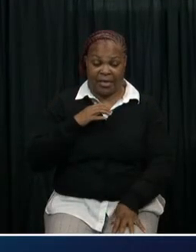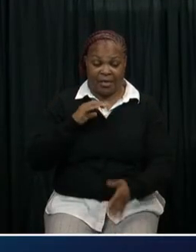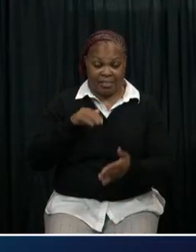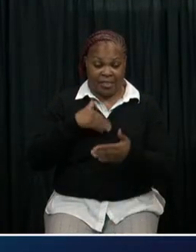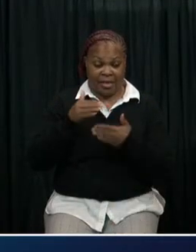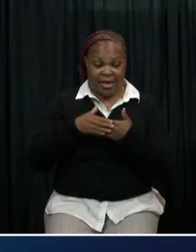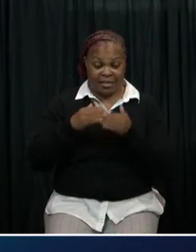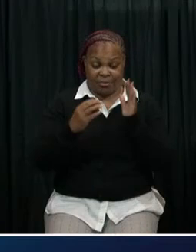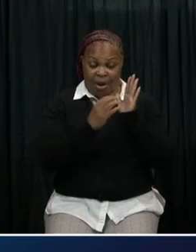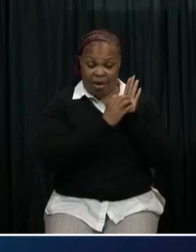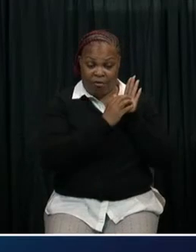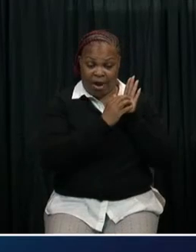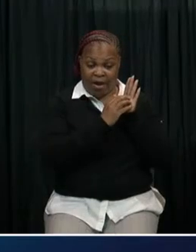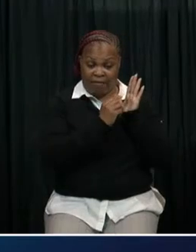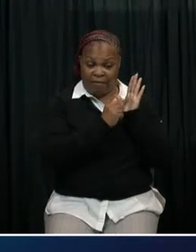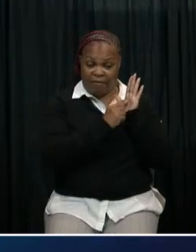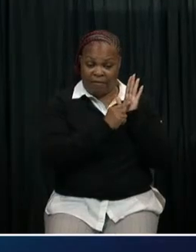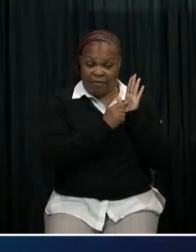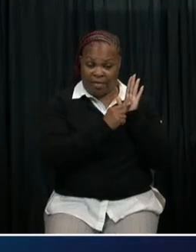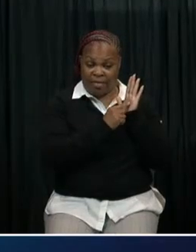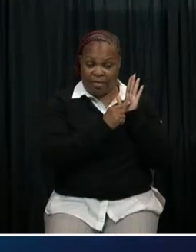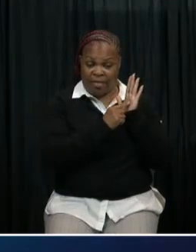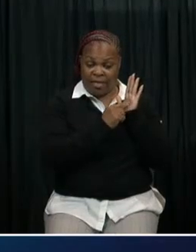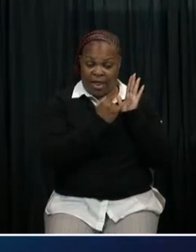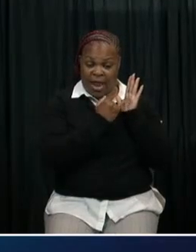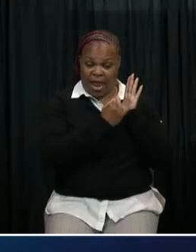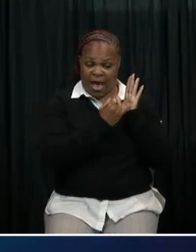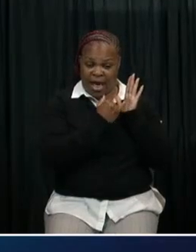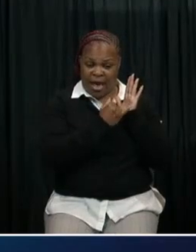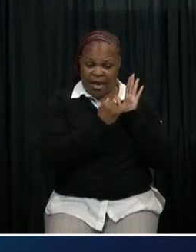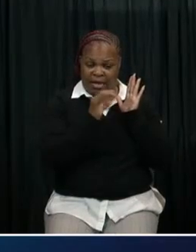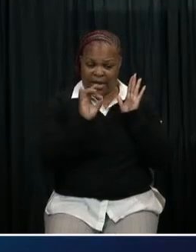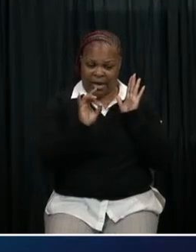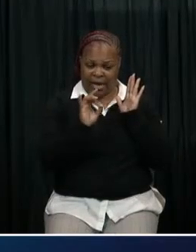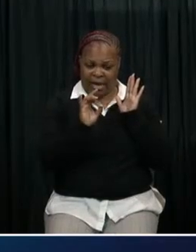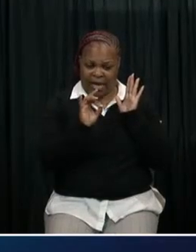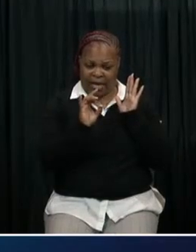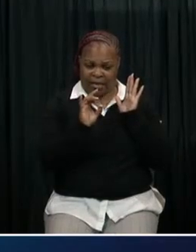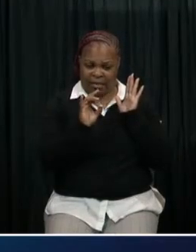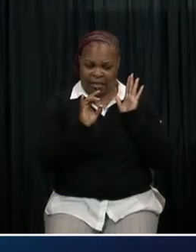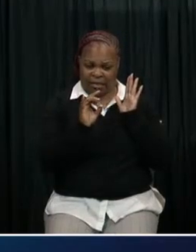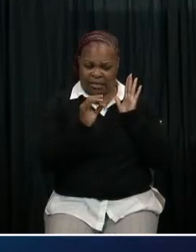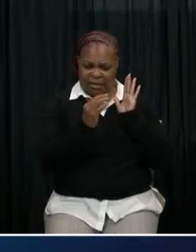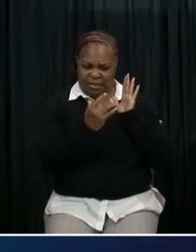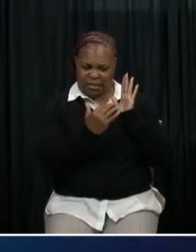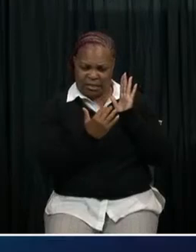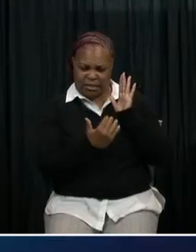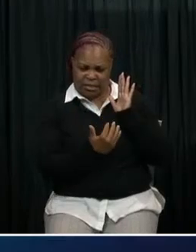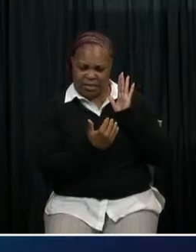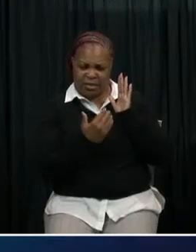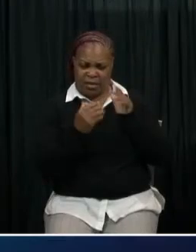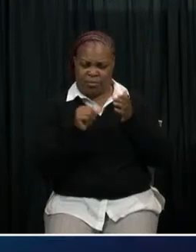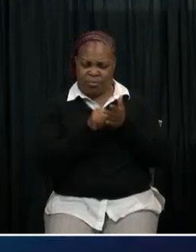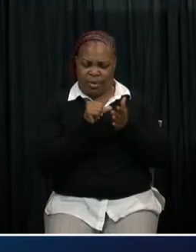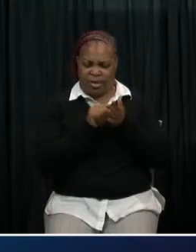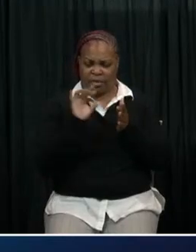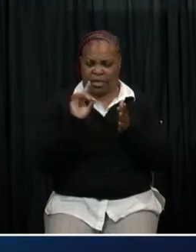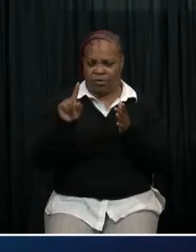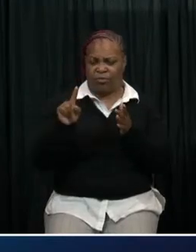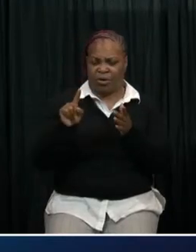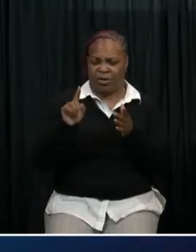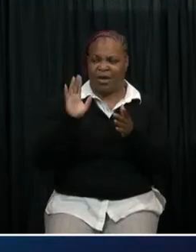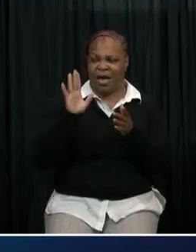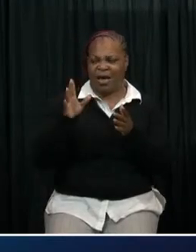next paragraph. That's lines 8 and onwards on page 81. I would